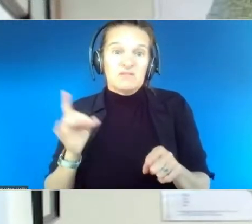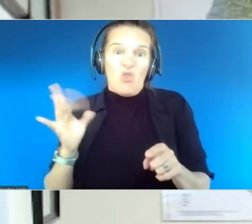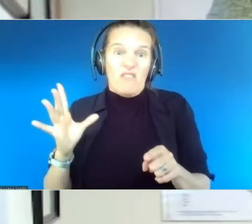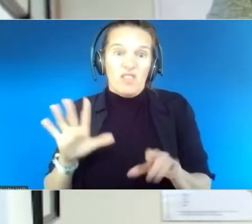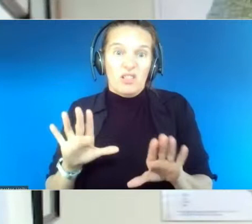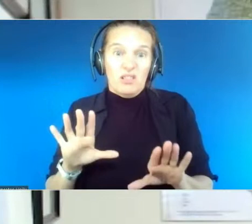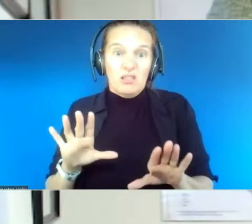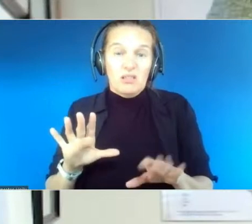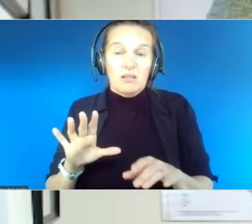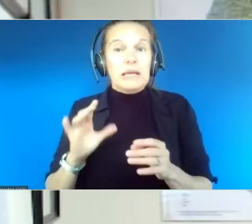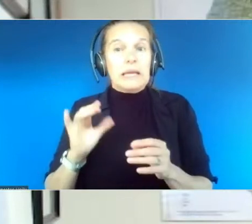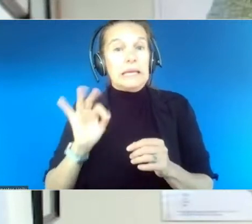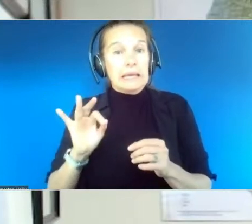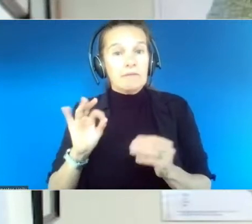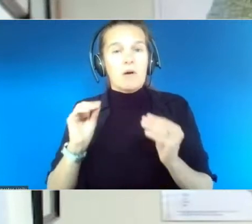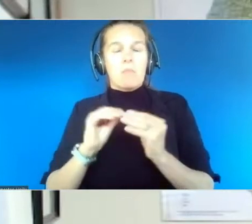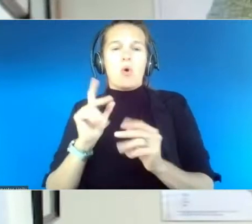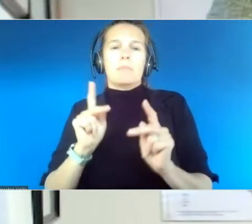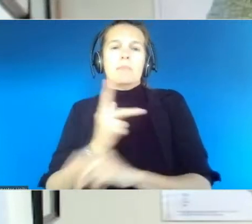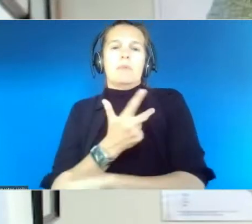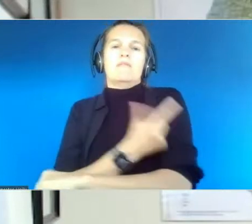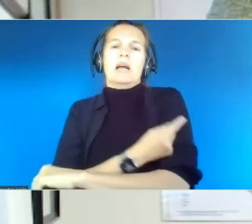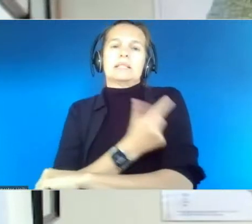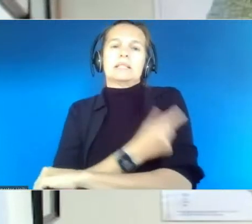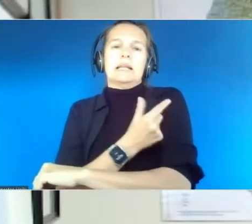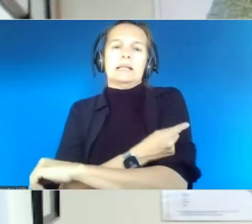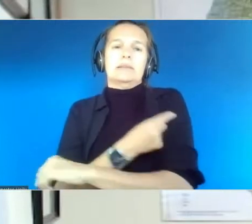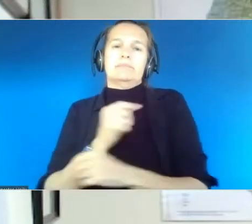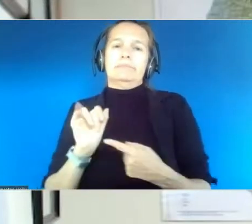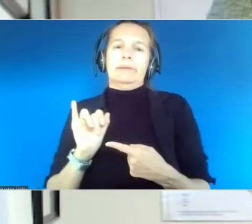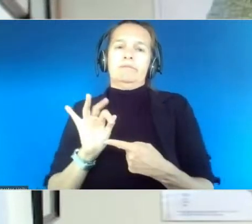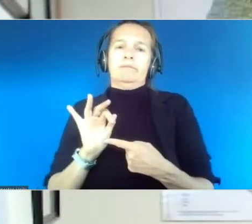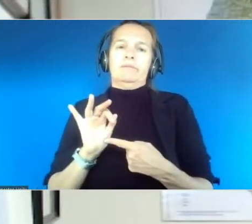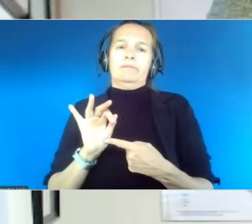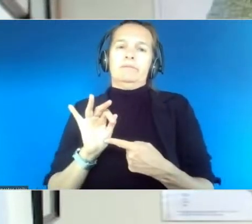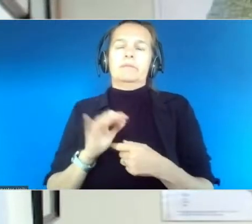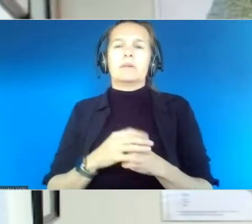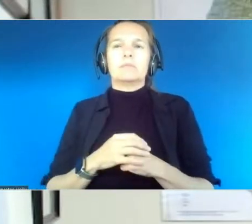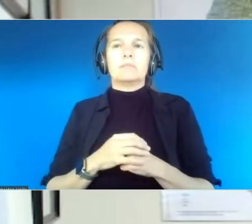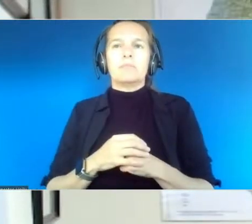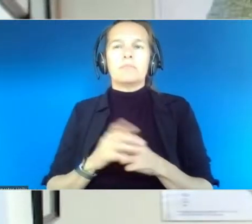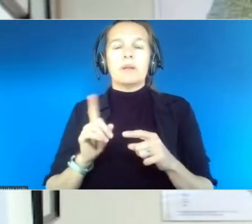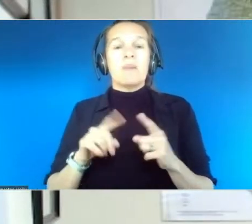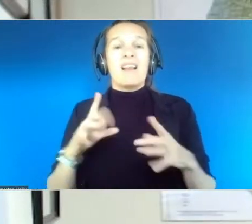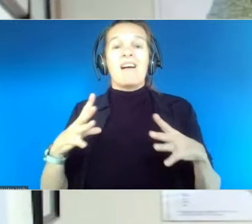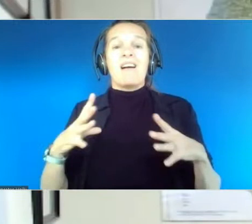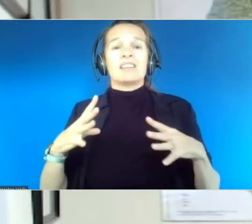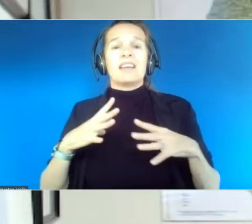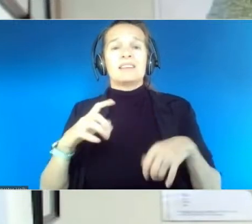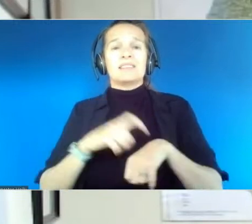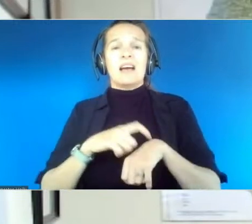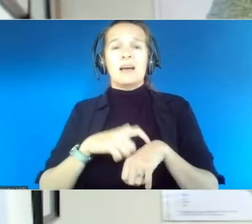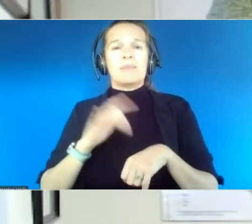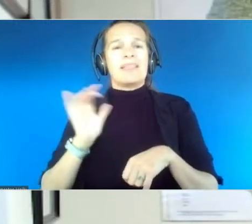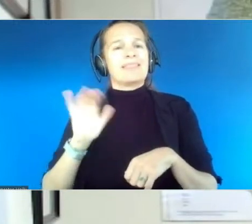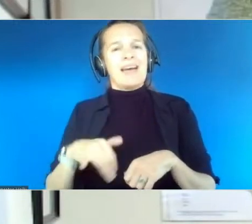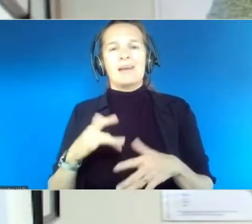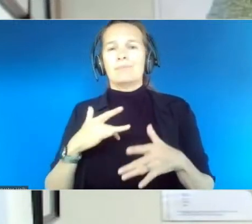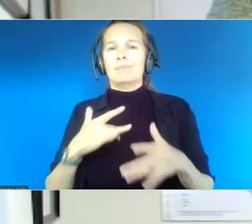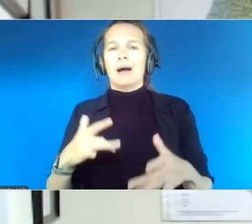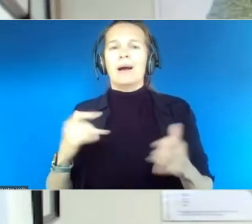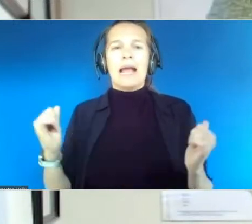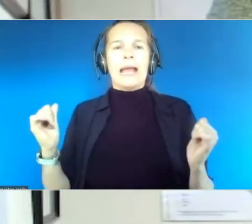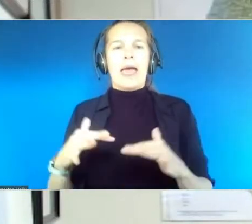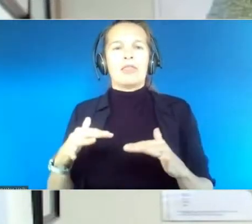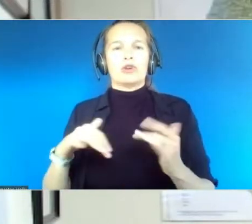get vaccinated. And but I do think when these holidays come around, it's a time for gatherings, both